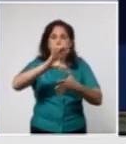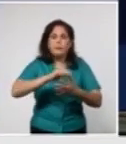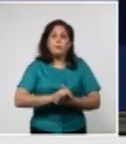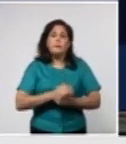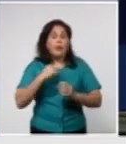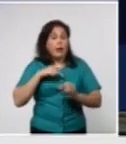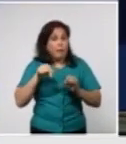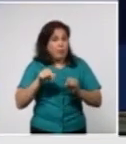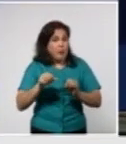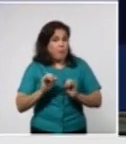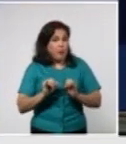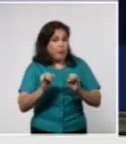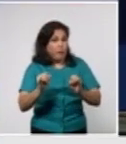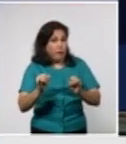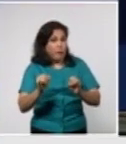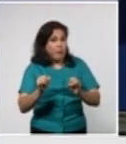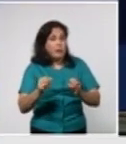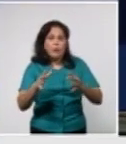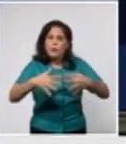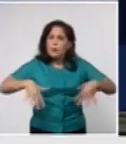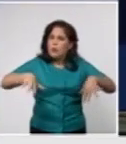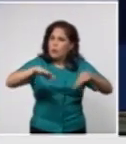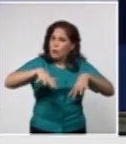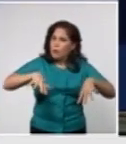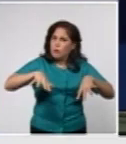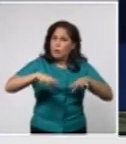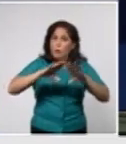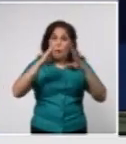5.26% in our region.